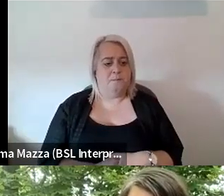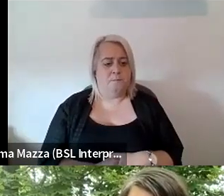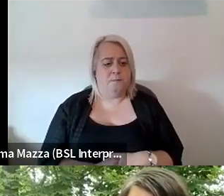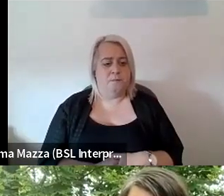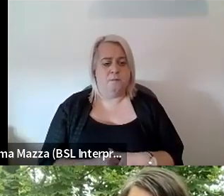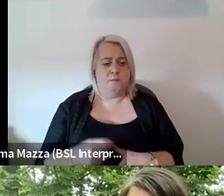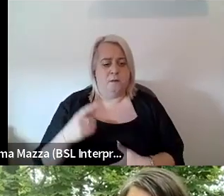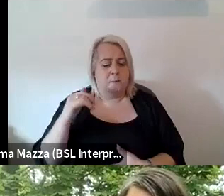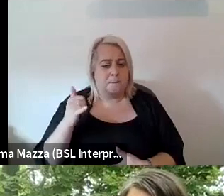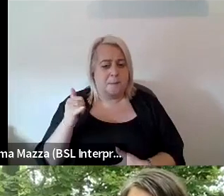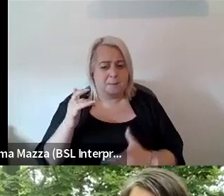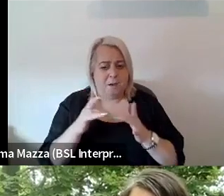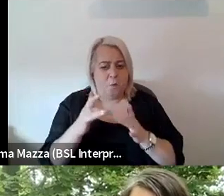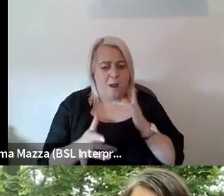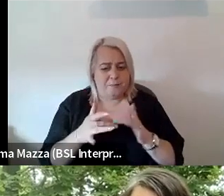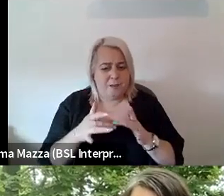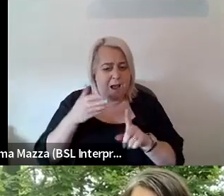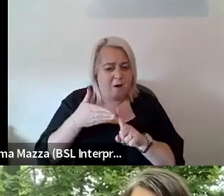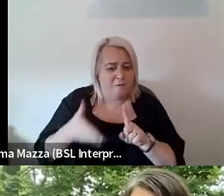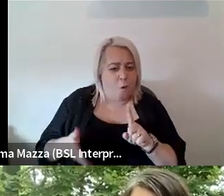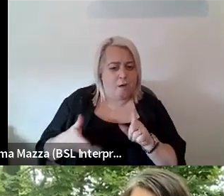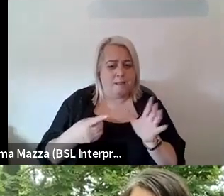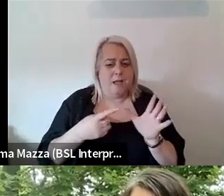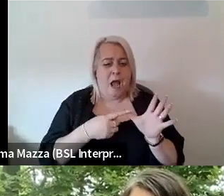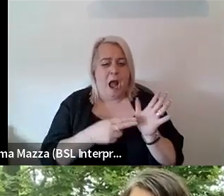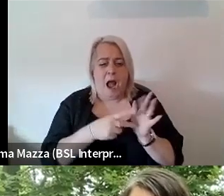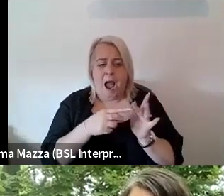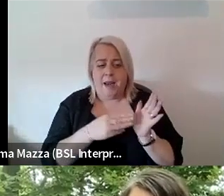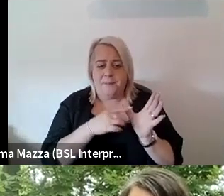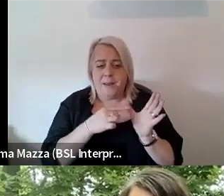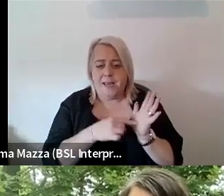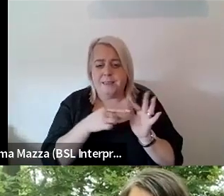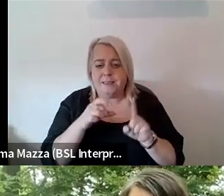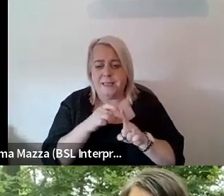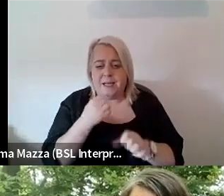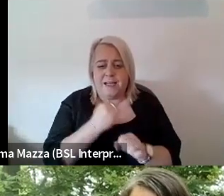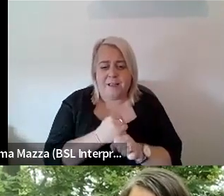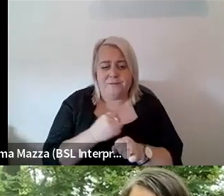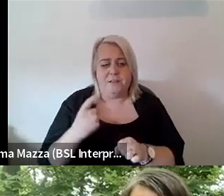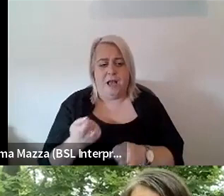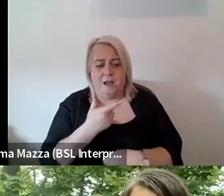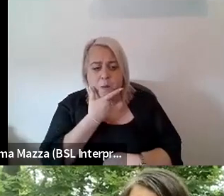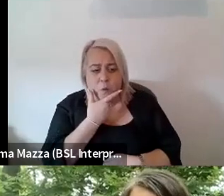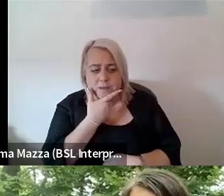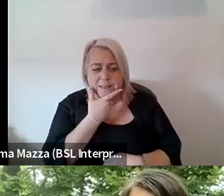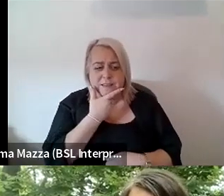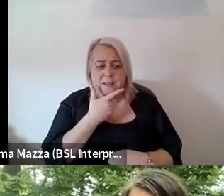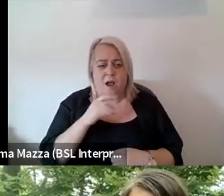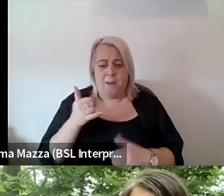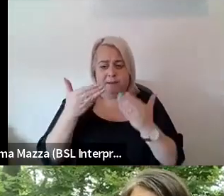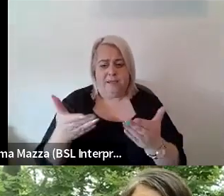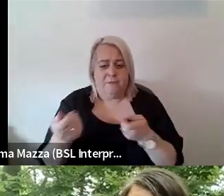should websites kind of avoid animated stuff that animates by default, but or like also give the controls to people to turn off those